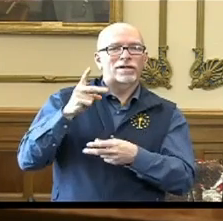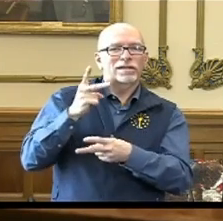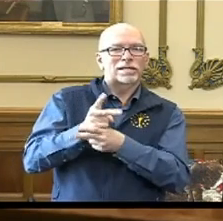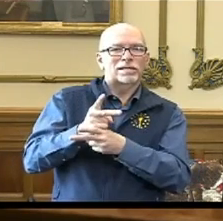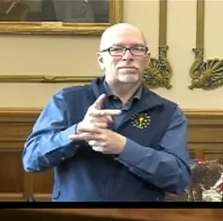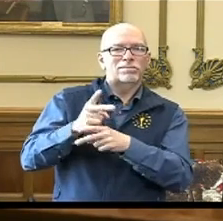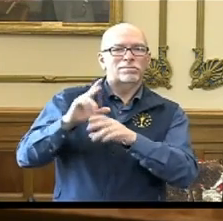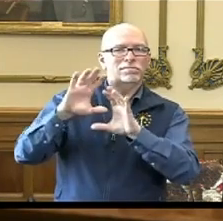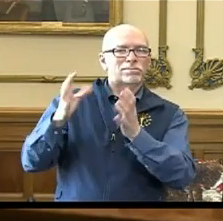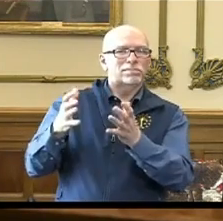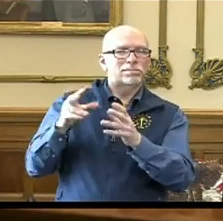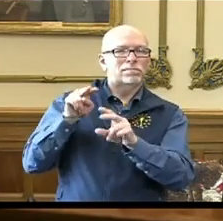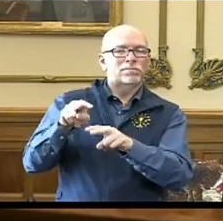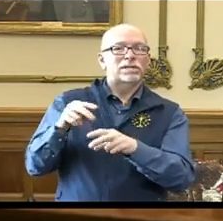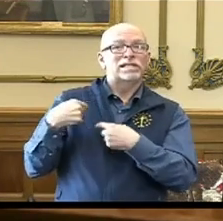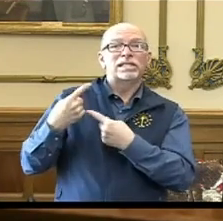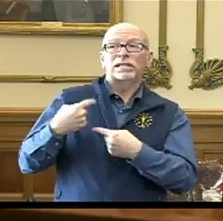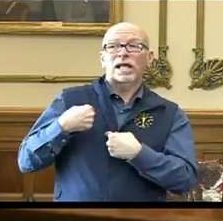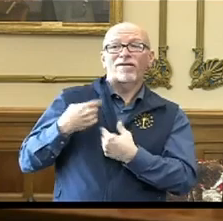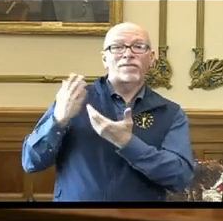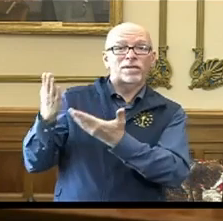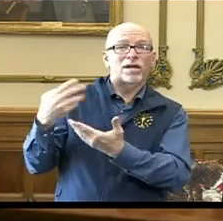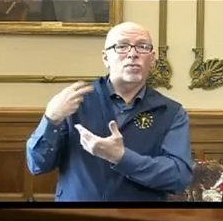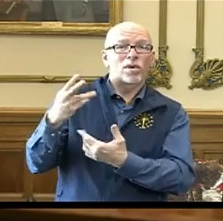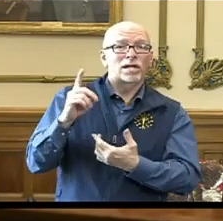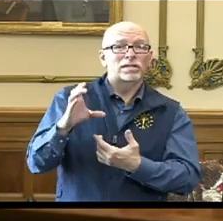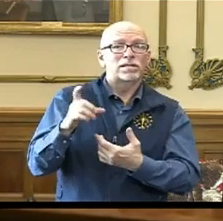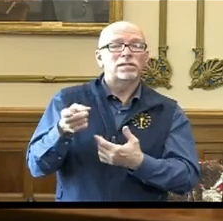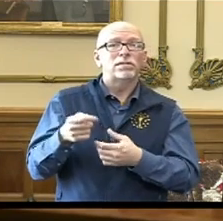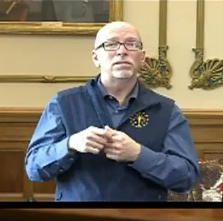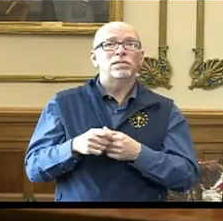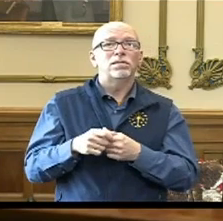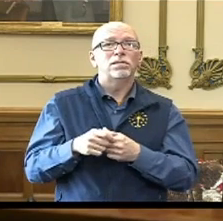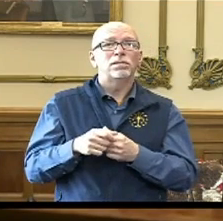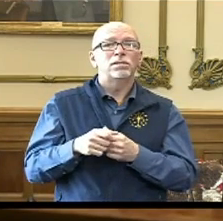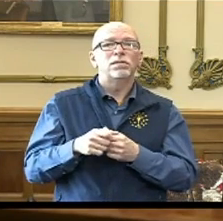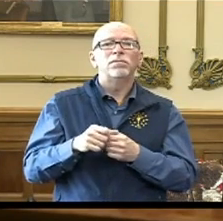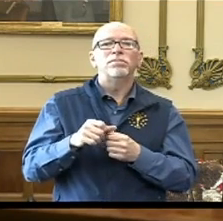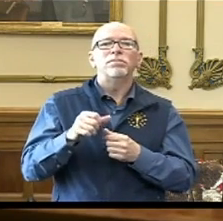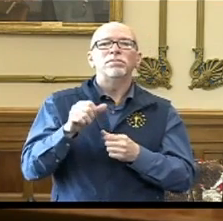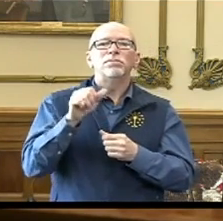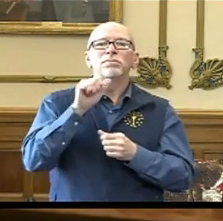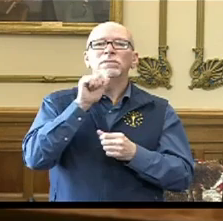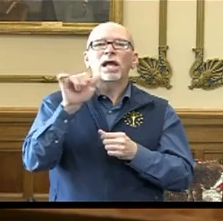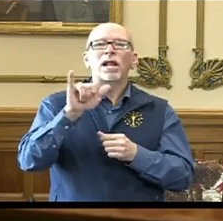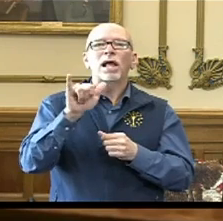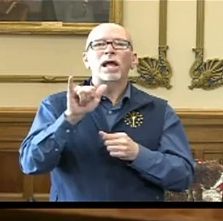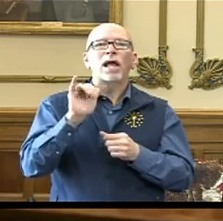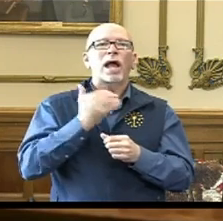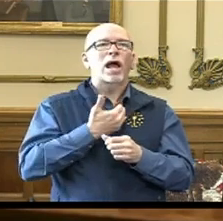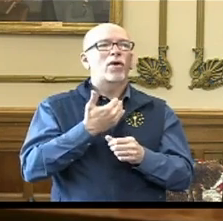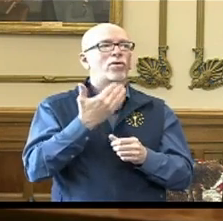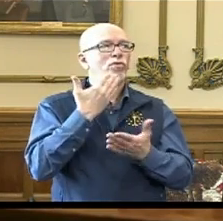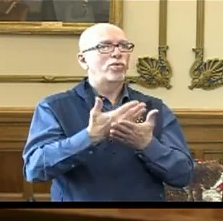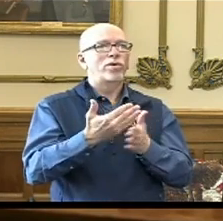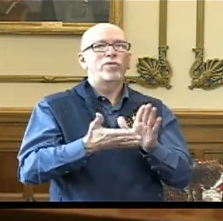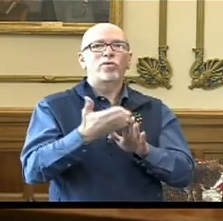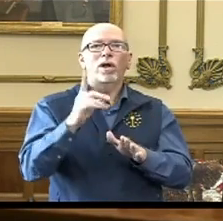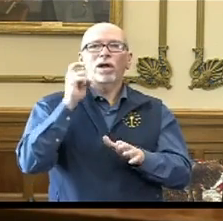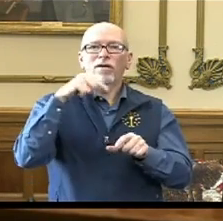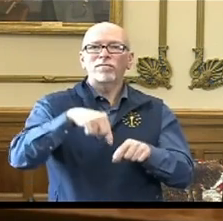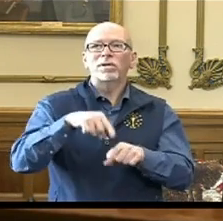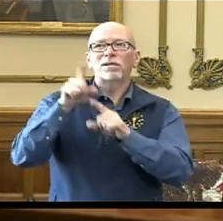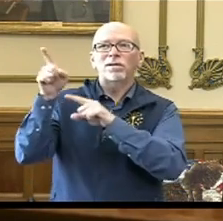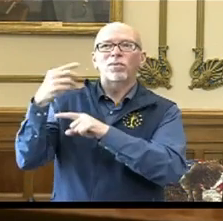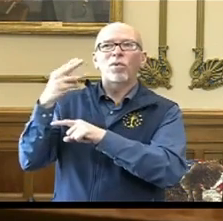context. And since I've been there, unlike the well-run state government I came from,